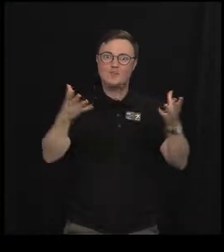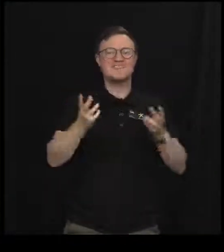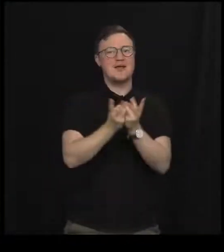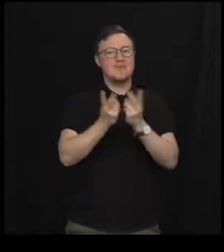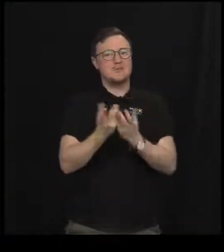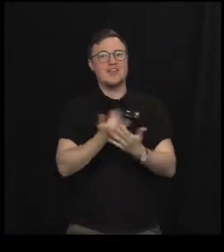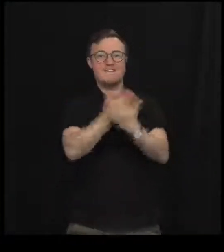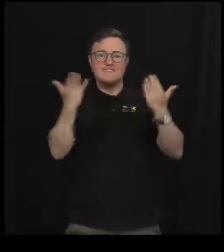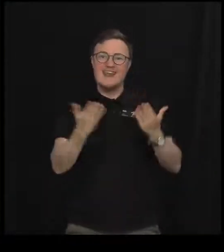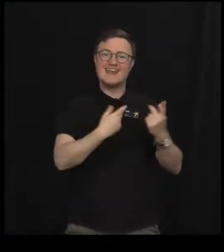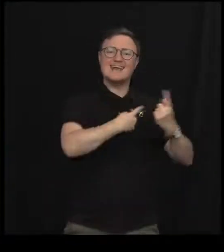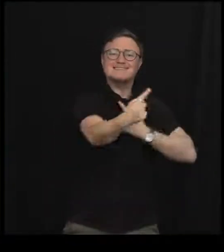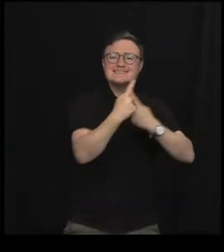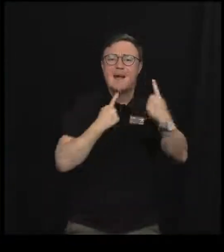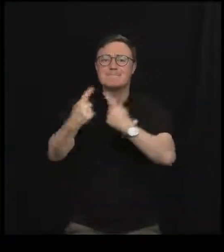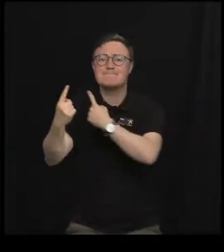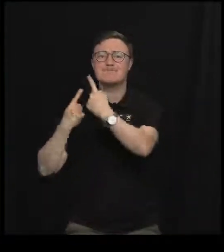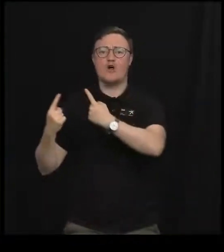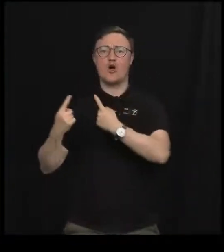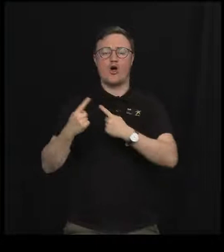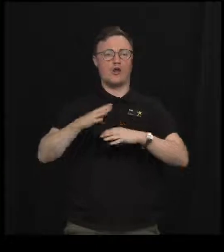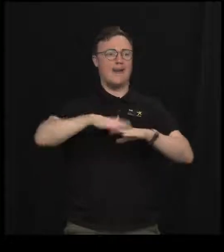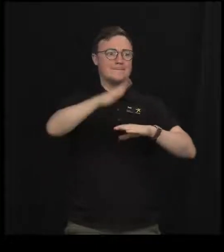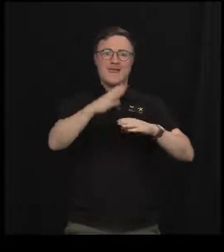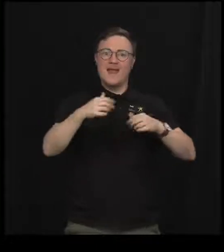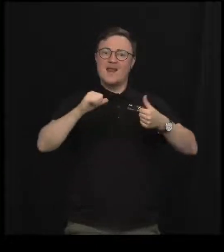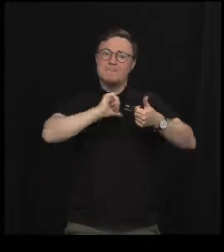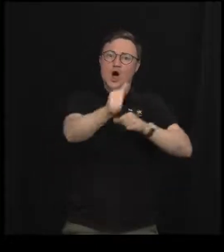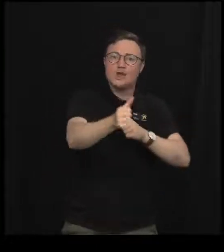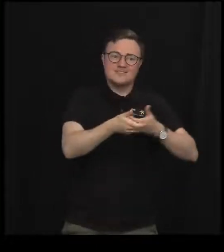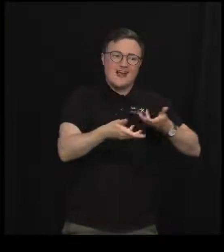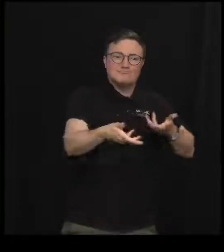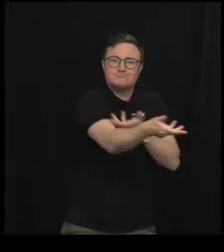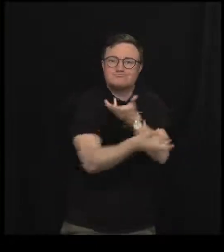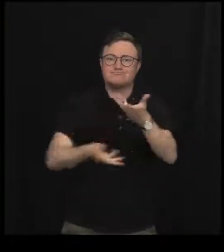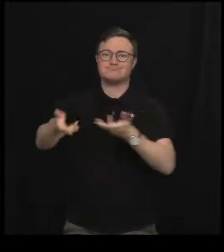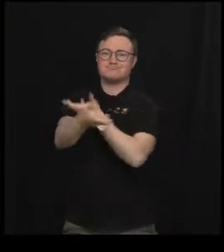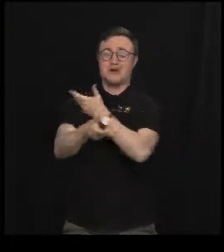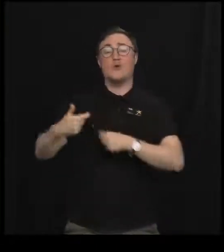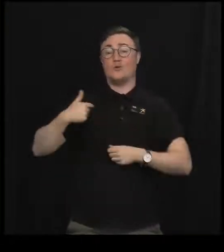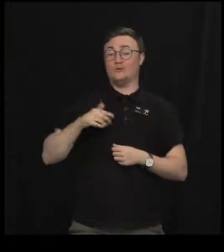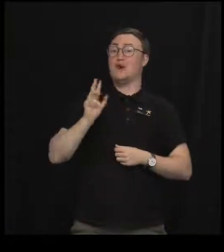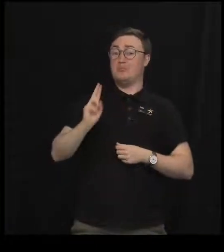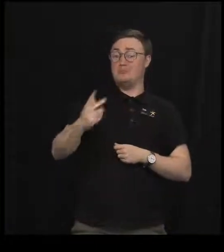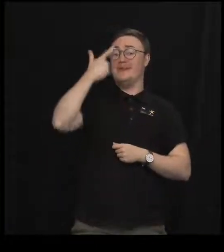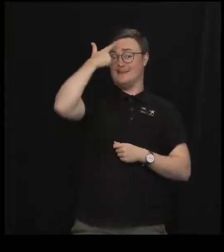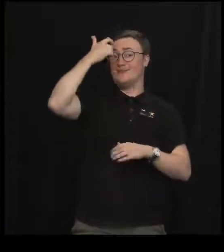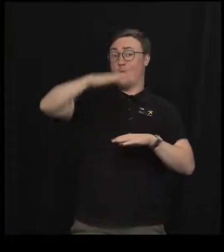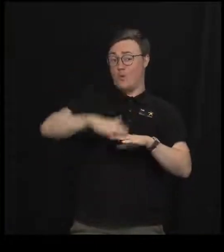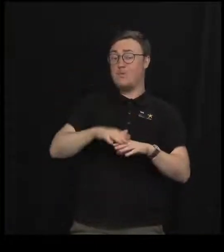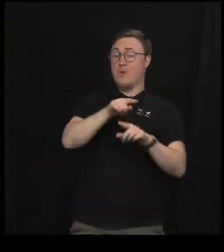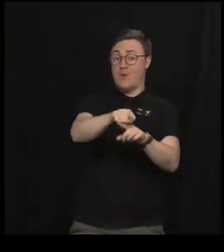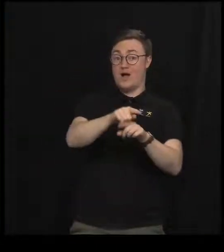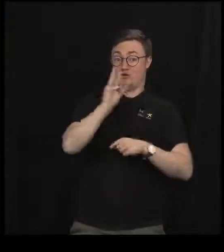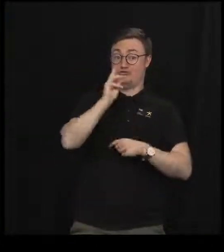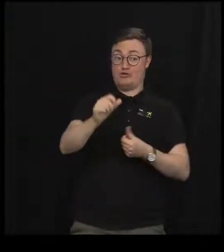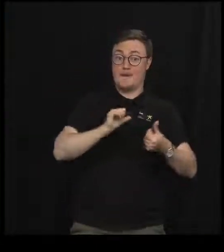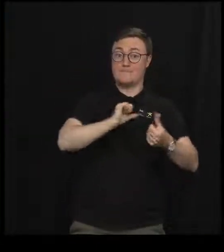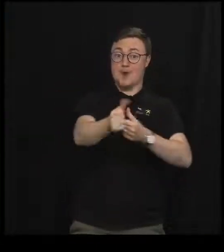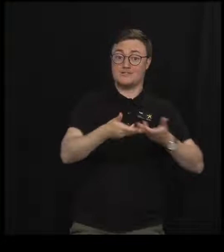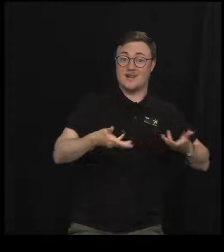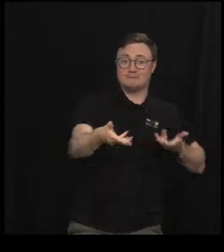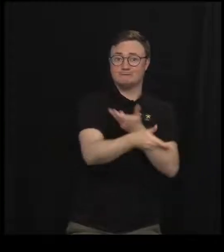partnership. It has brought new desire to collaborate. And I'm very much a believer that those new partnerships, that